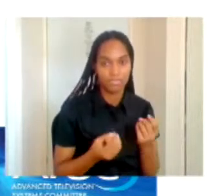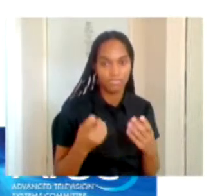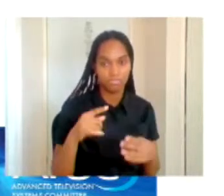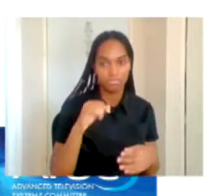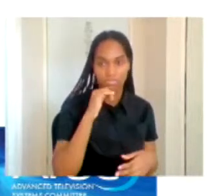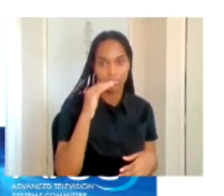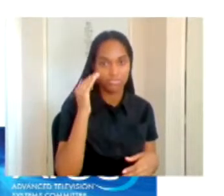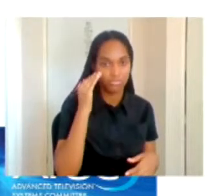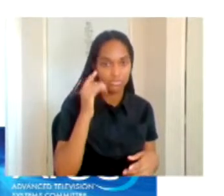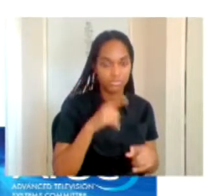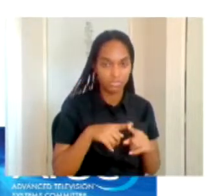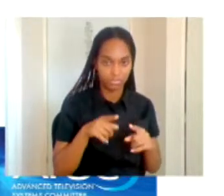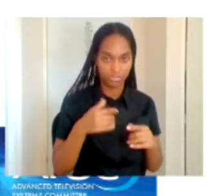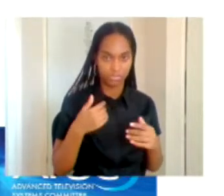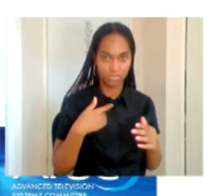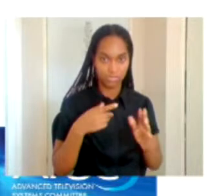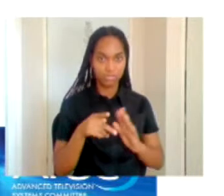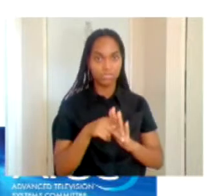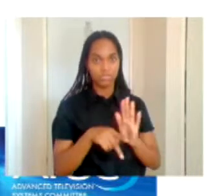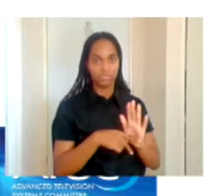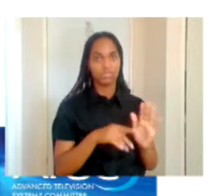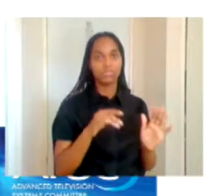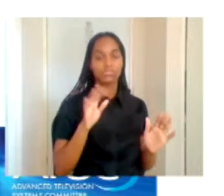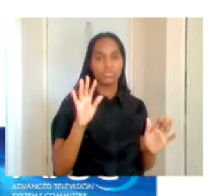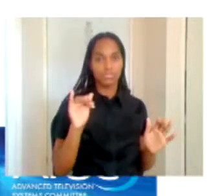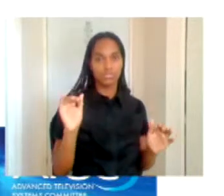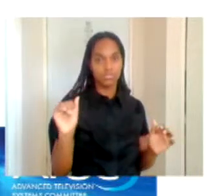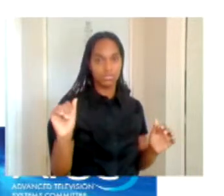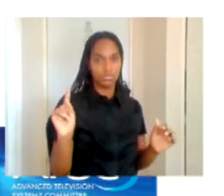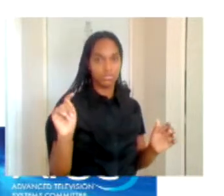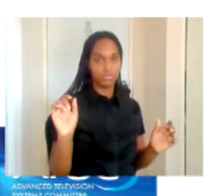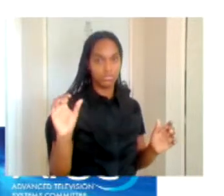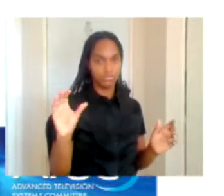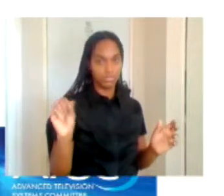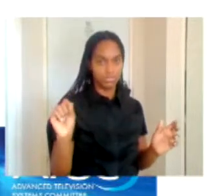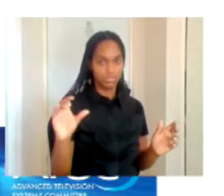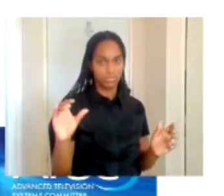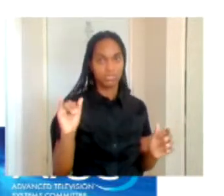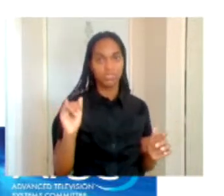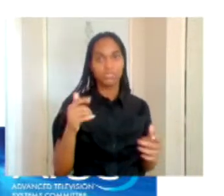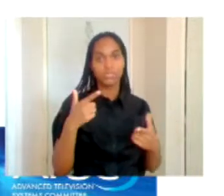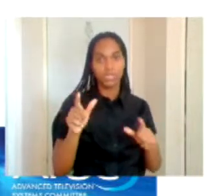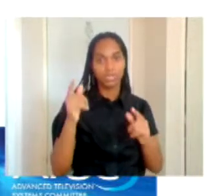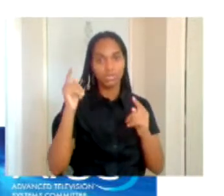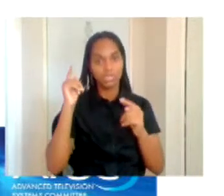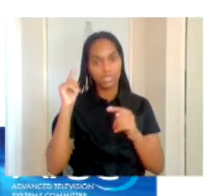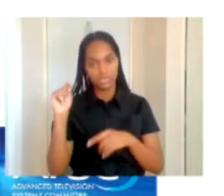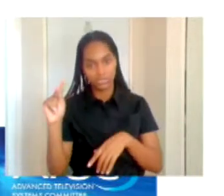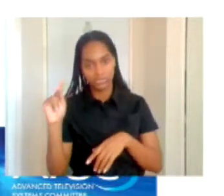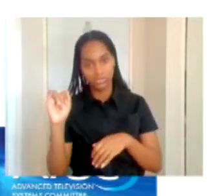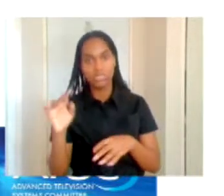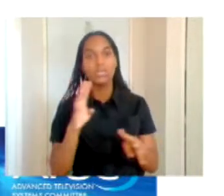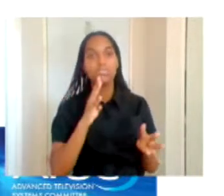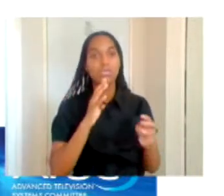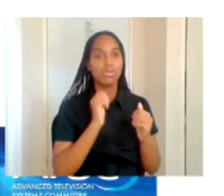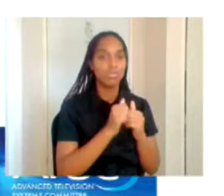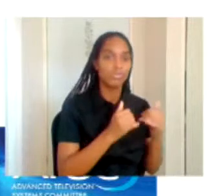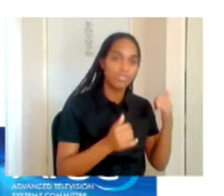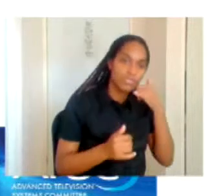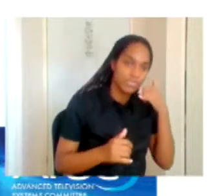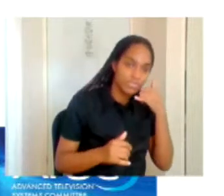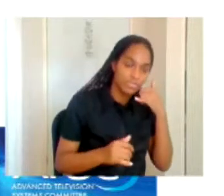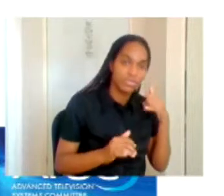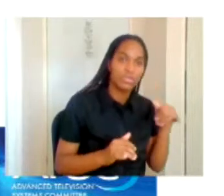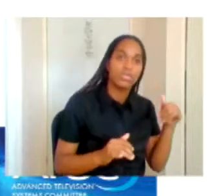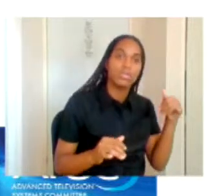actually protocols defined by ATSC that allow TVs to talk to cell phones and to interact with a cell phone in the home if